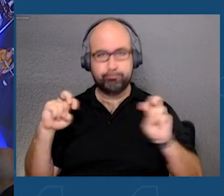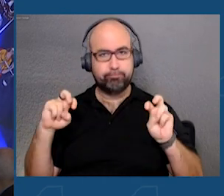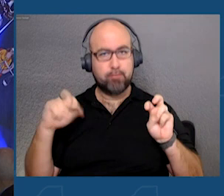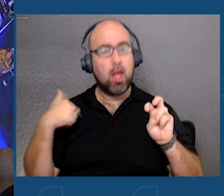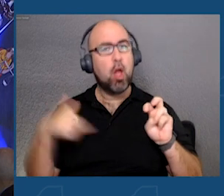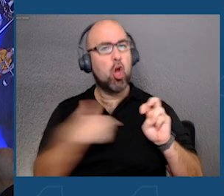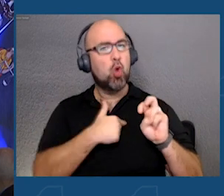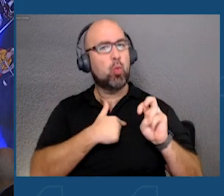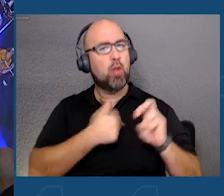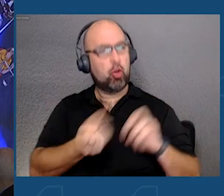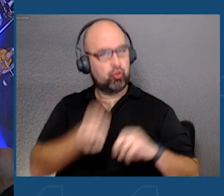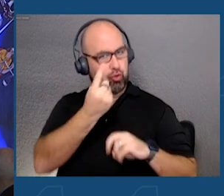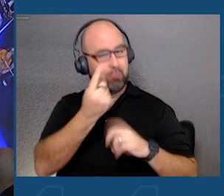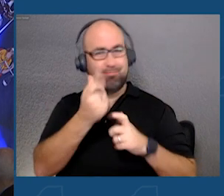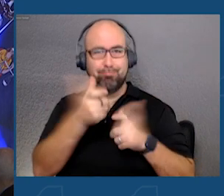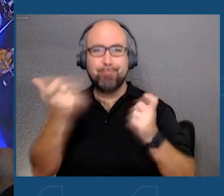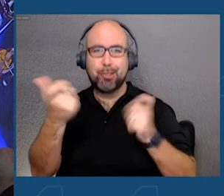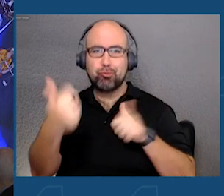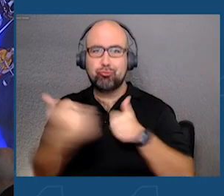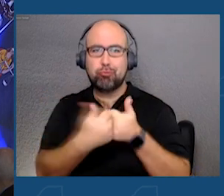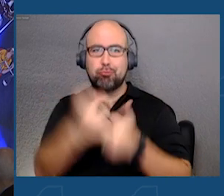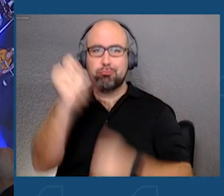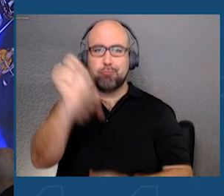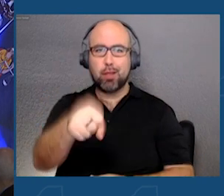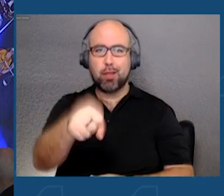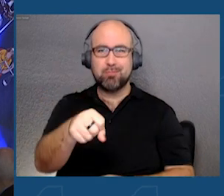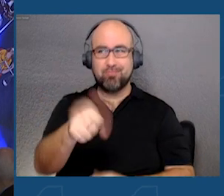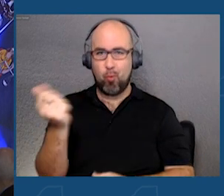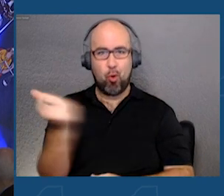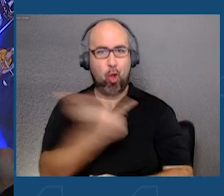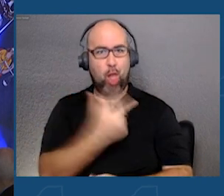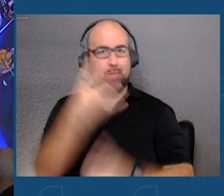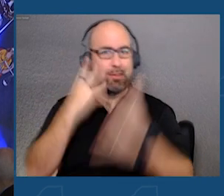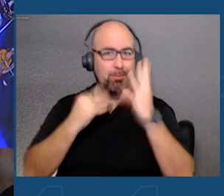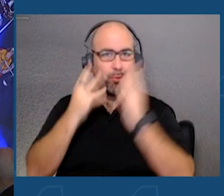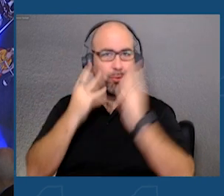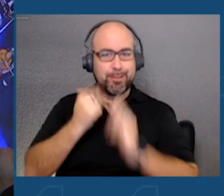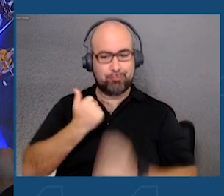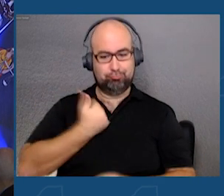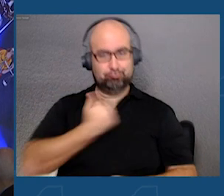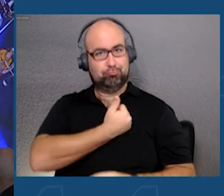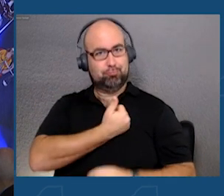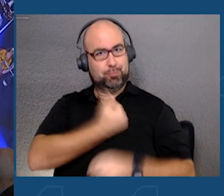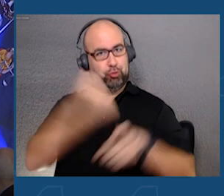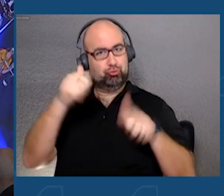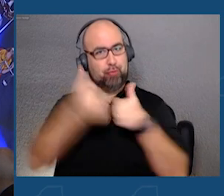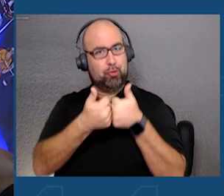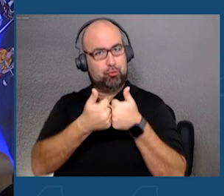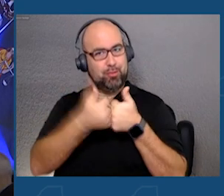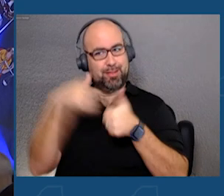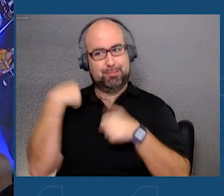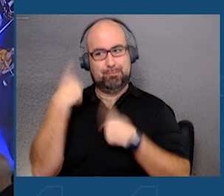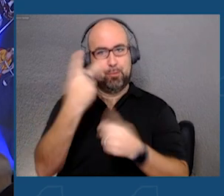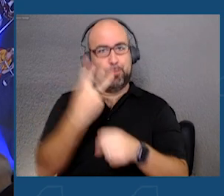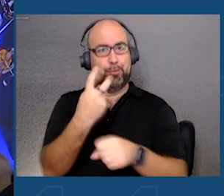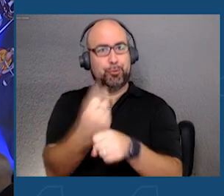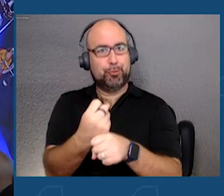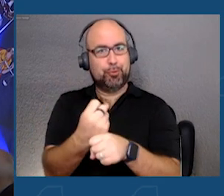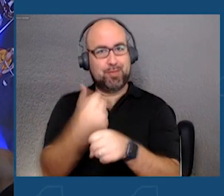big challenge ahead of us. Obviously, we're all living through the challenges of the last few years, and we all seen how the